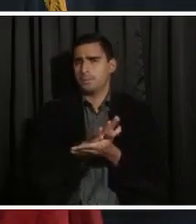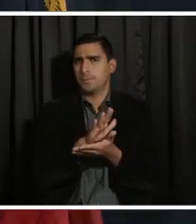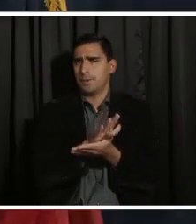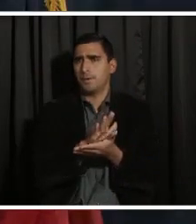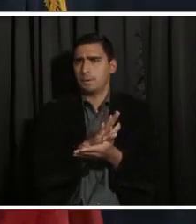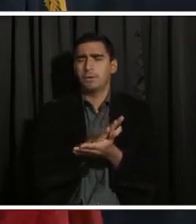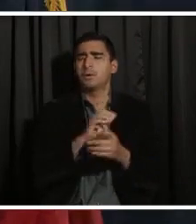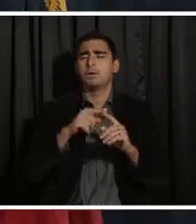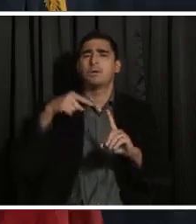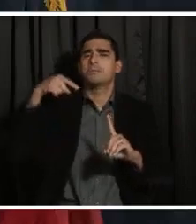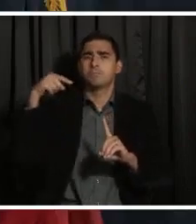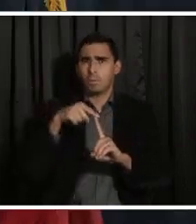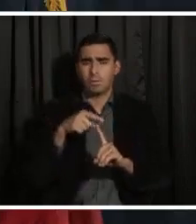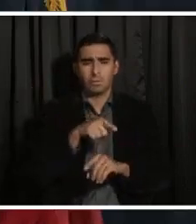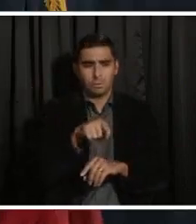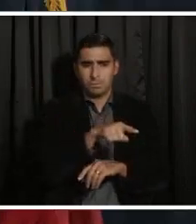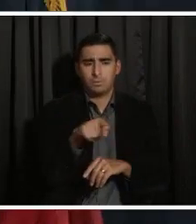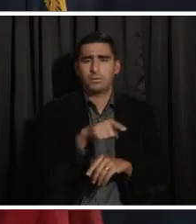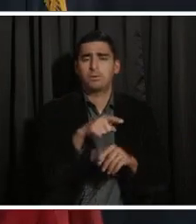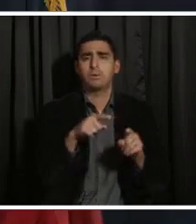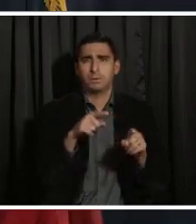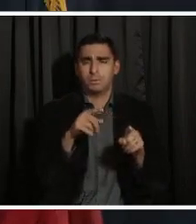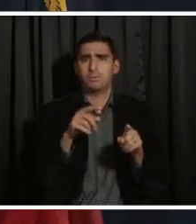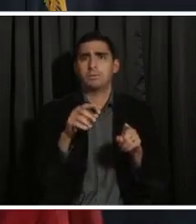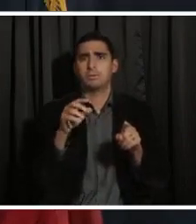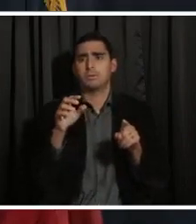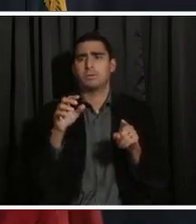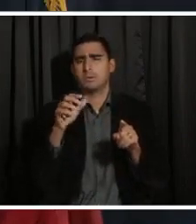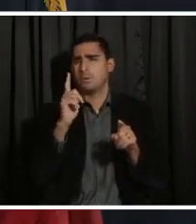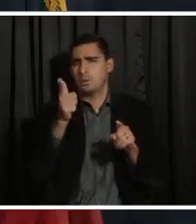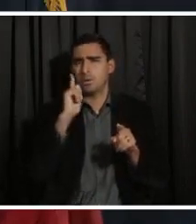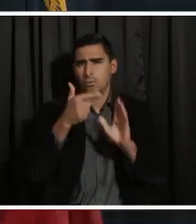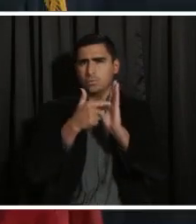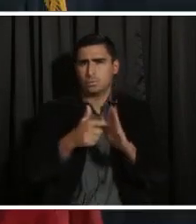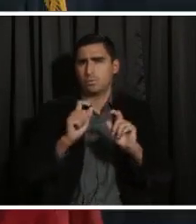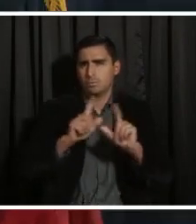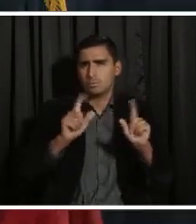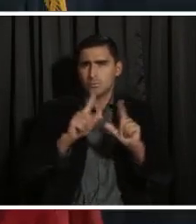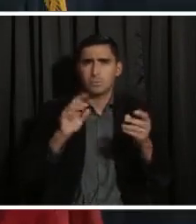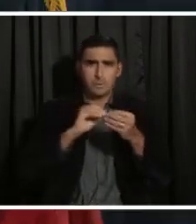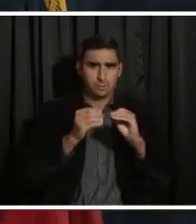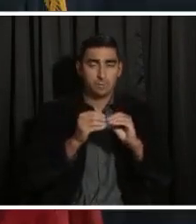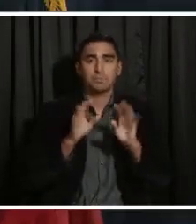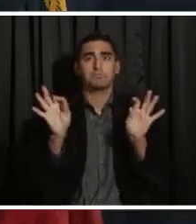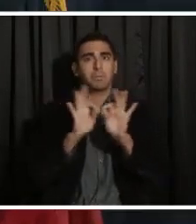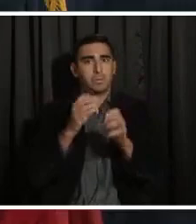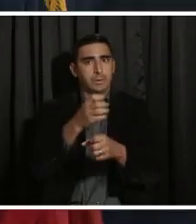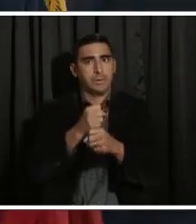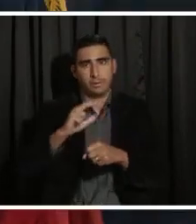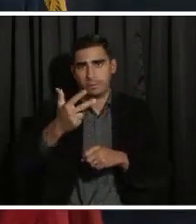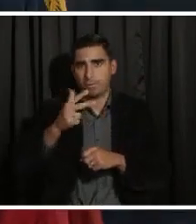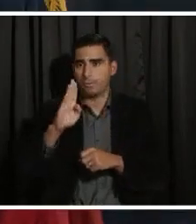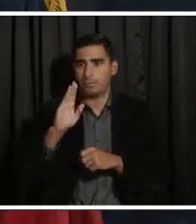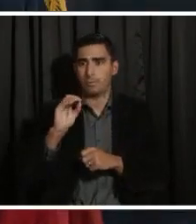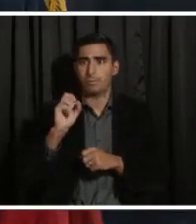That really shows the importance of why, and I'll highlight the numbers here and you'll see them in a moment, why this is important. It